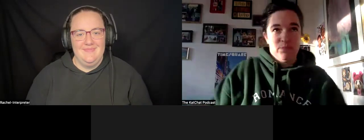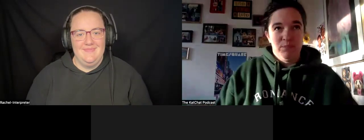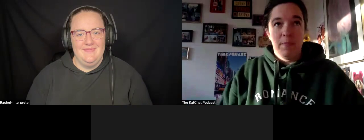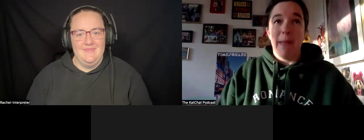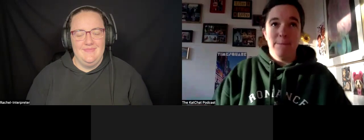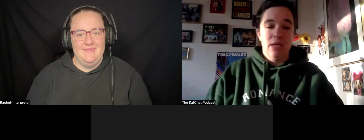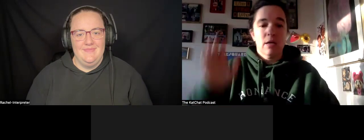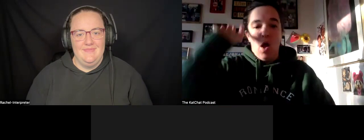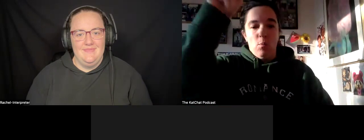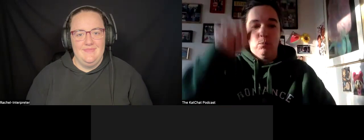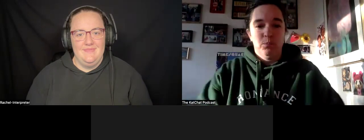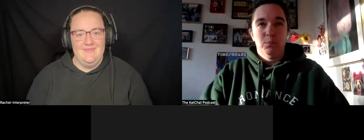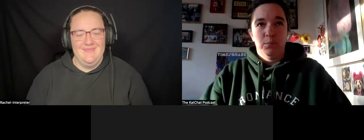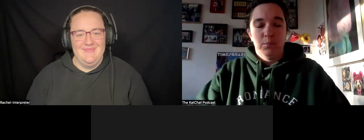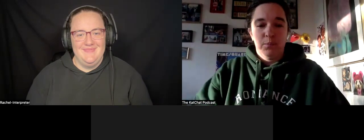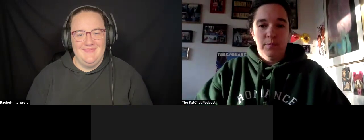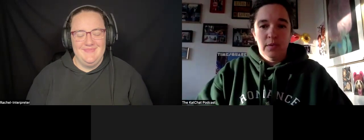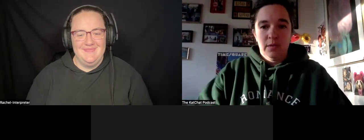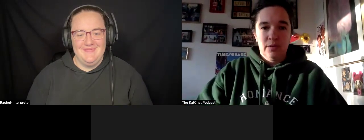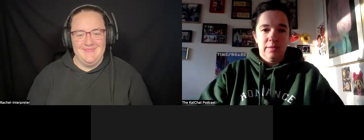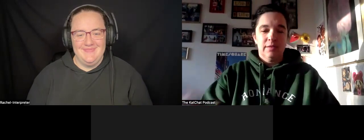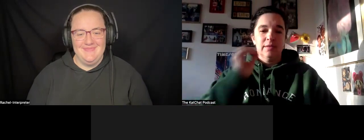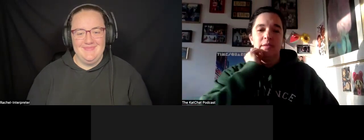neither, maybe both.